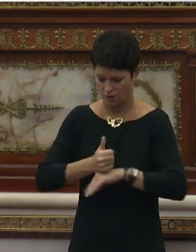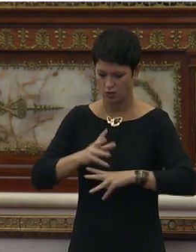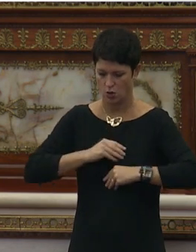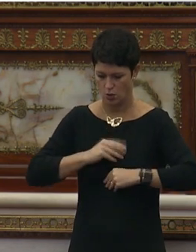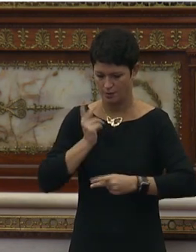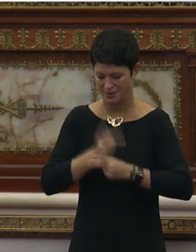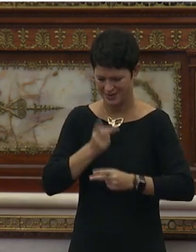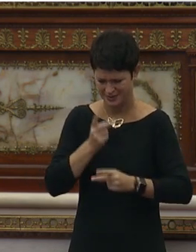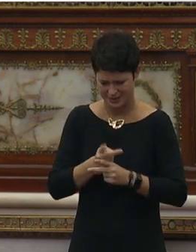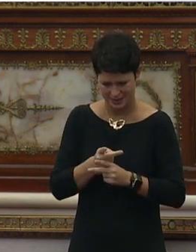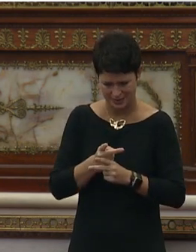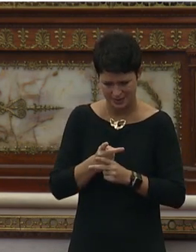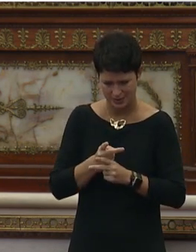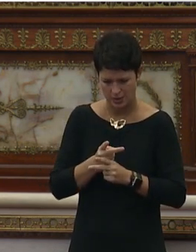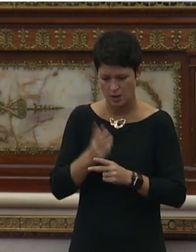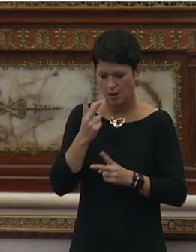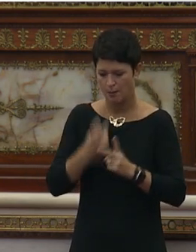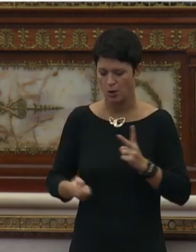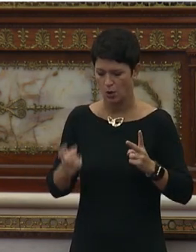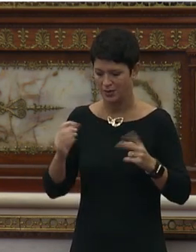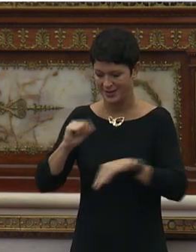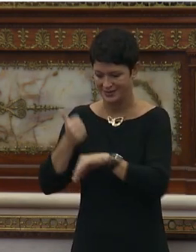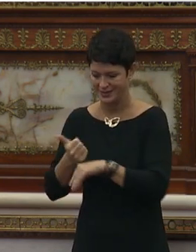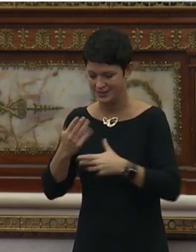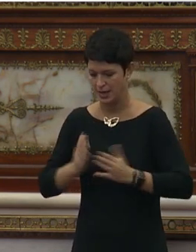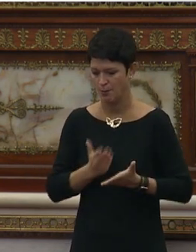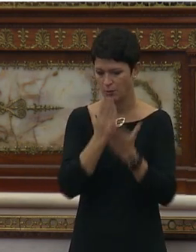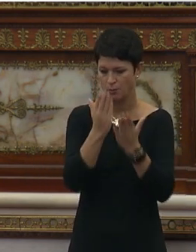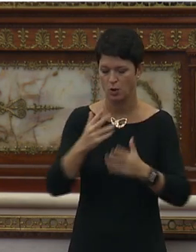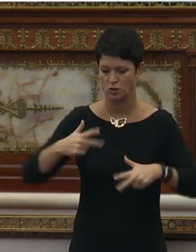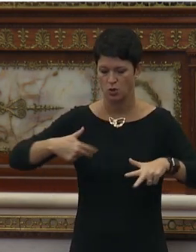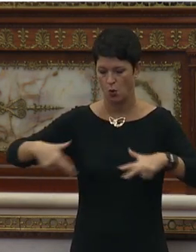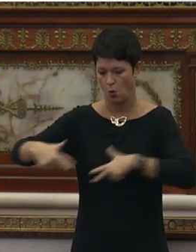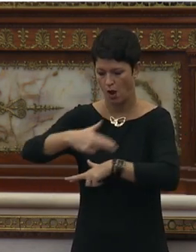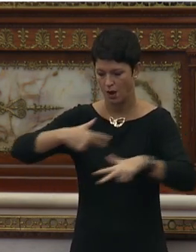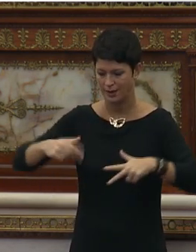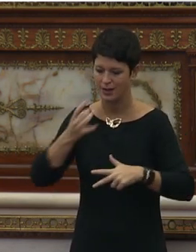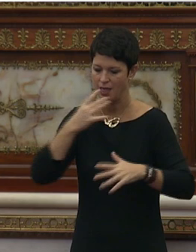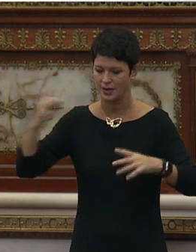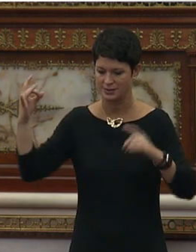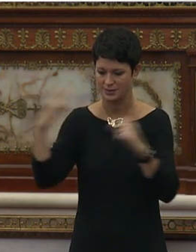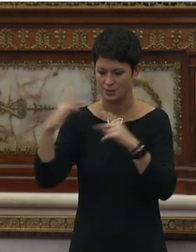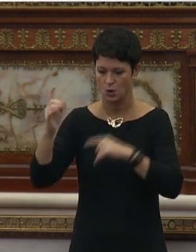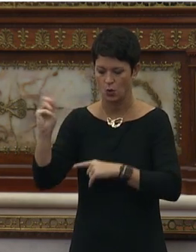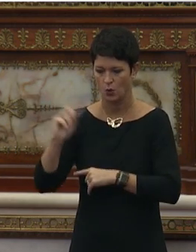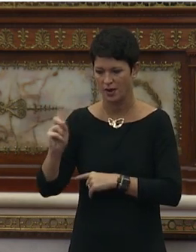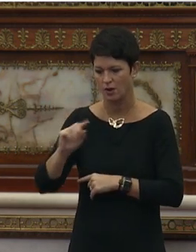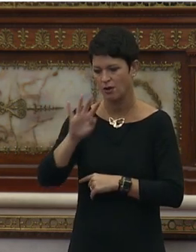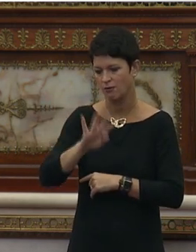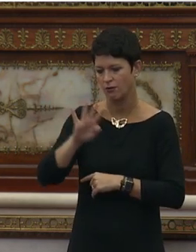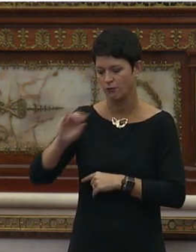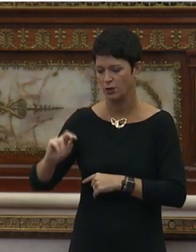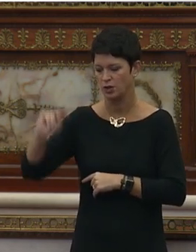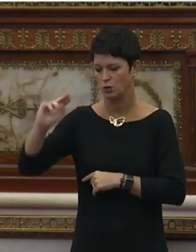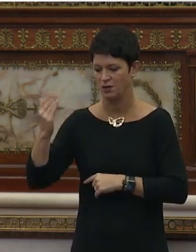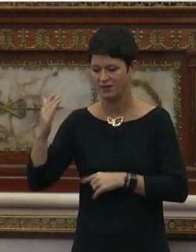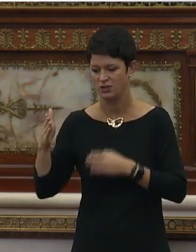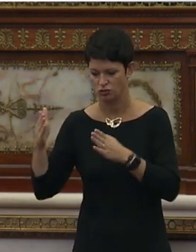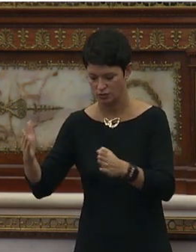maintain both existing and proposed pedestrian-scale streetlights at 440 North 15th